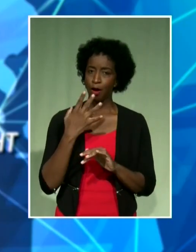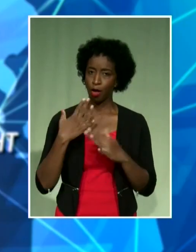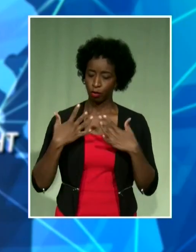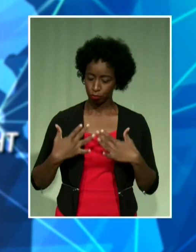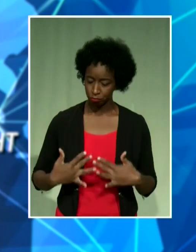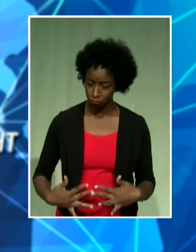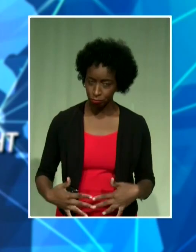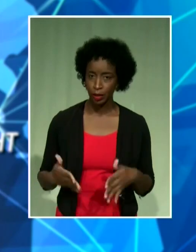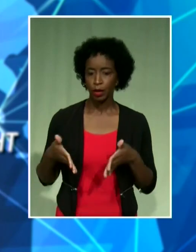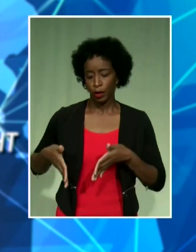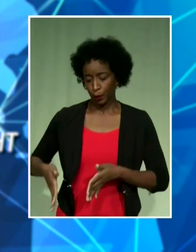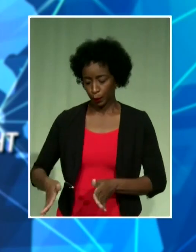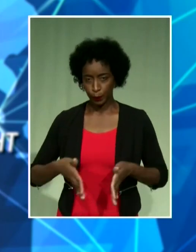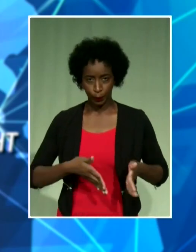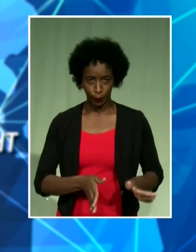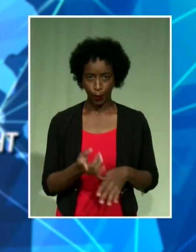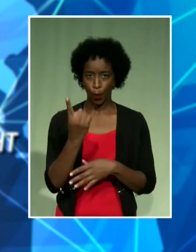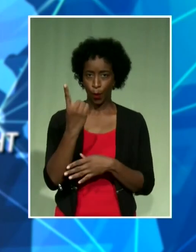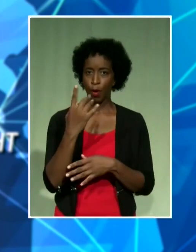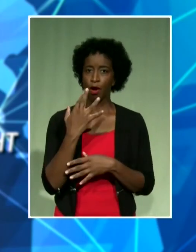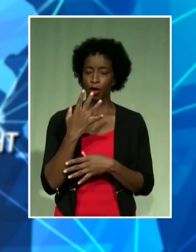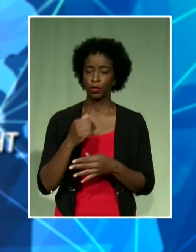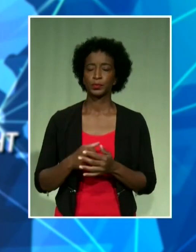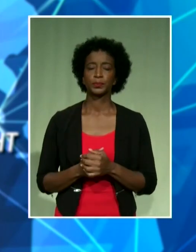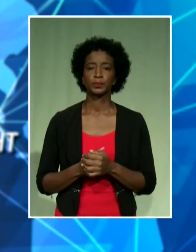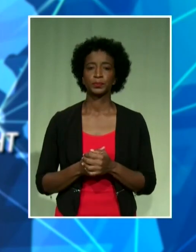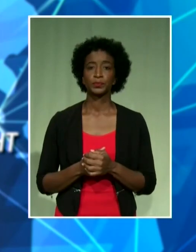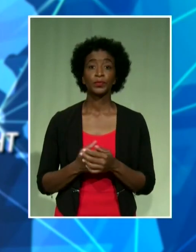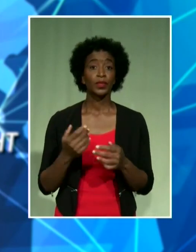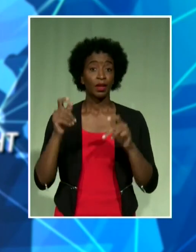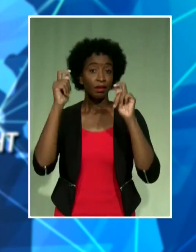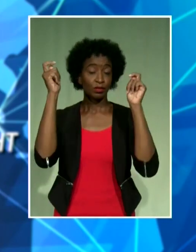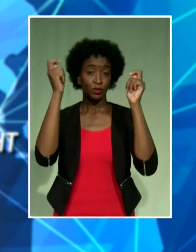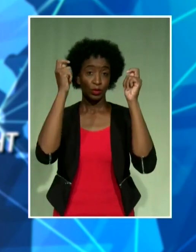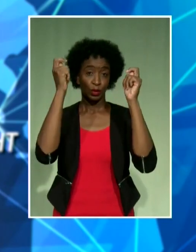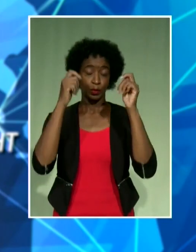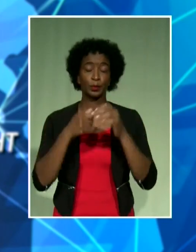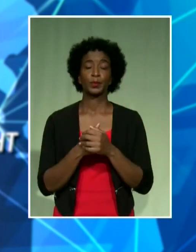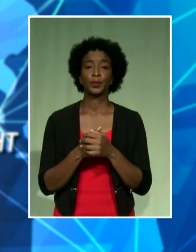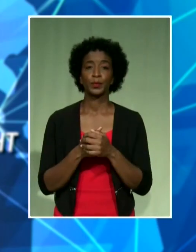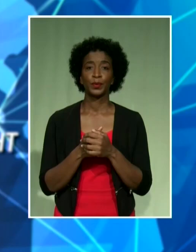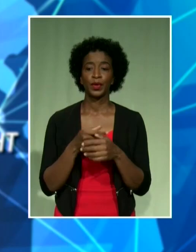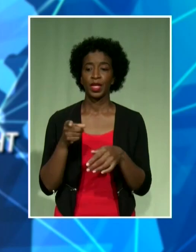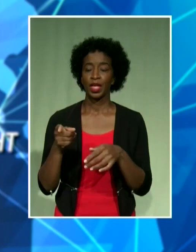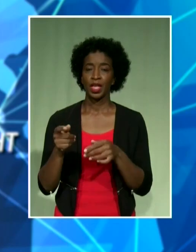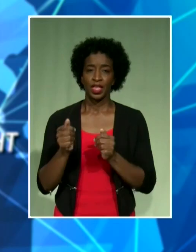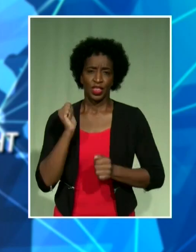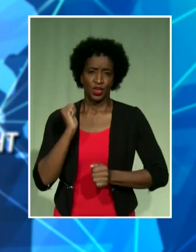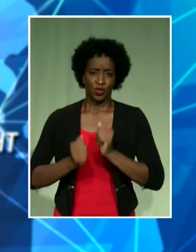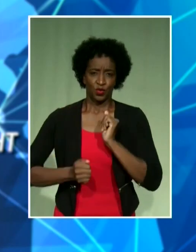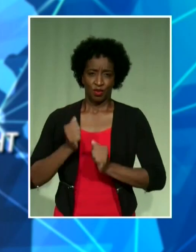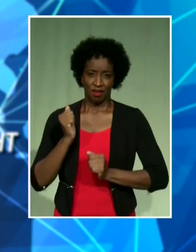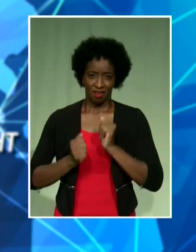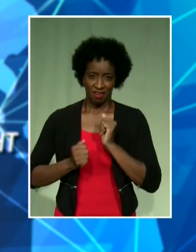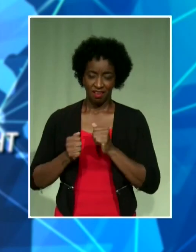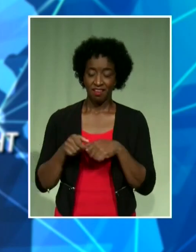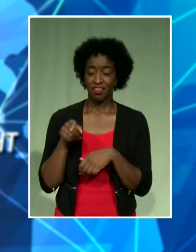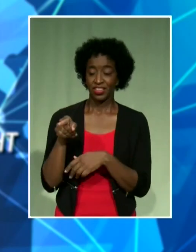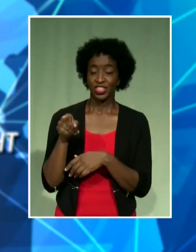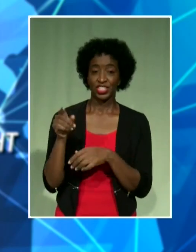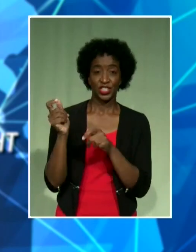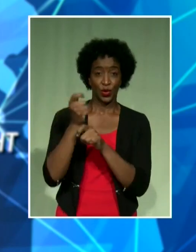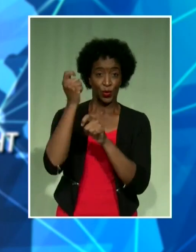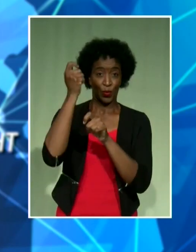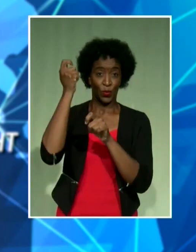celebration news now. Commonwealth Games gold medalist and World Championship bronze medalist in the women's 400 meters, Barbadian Shade Williams,